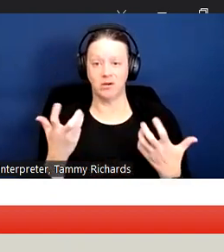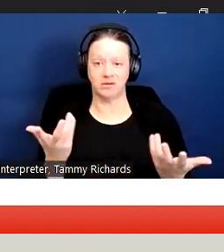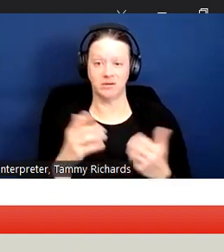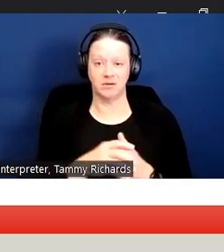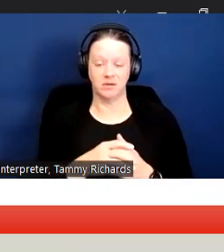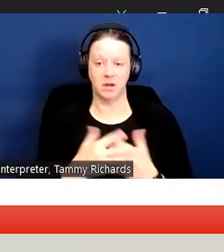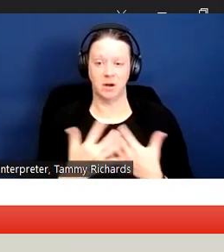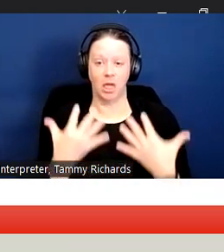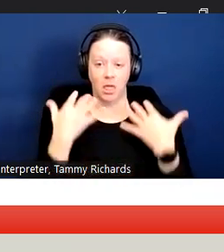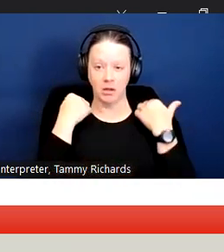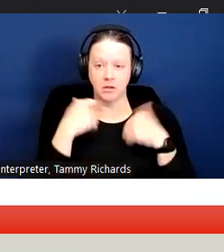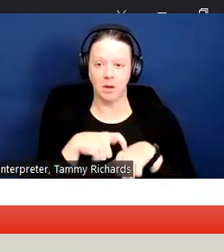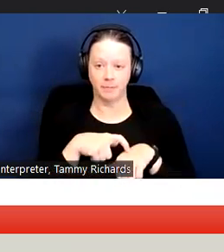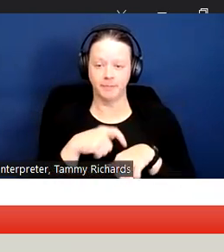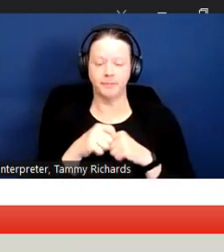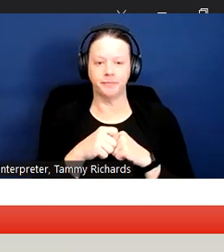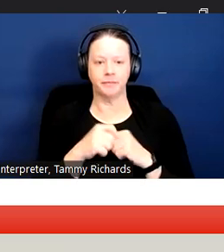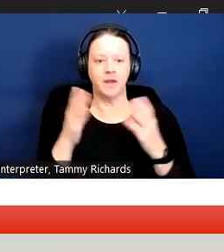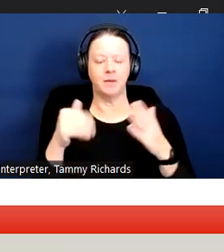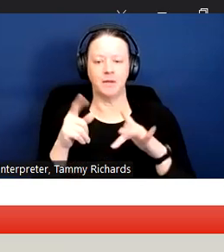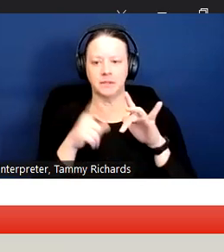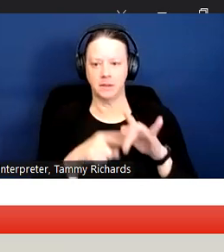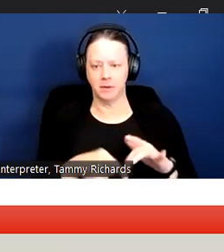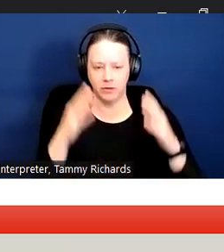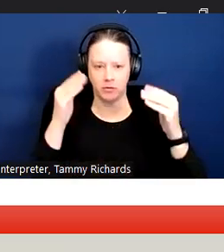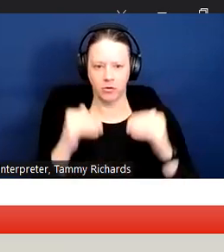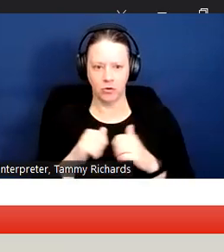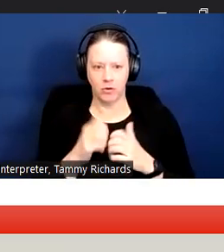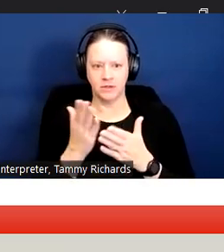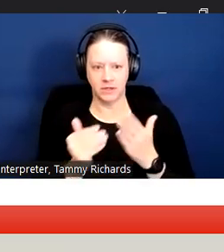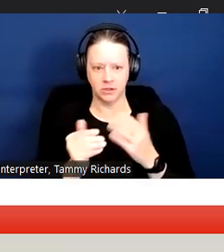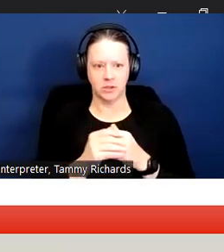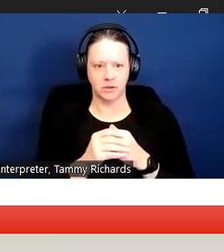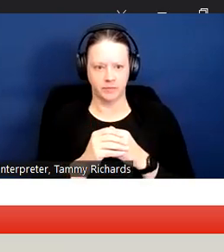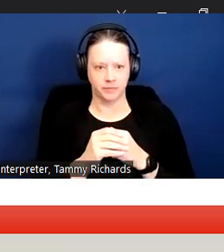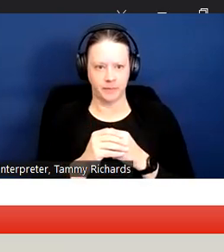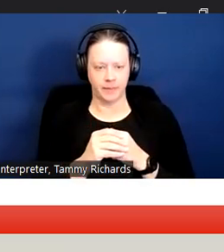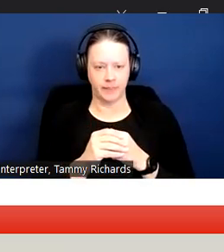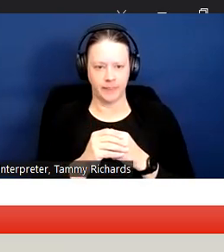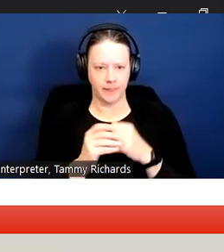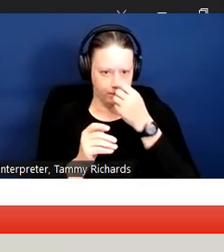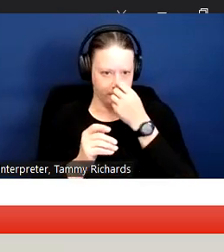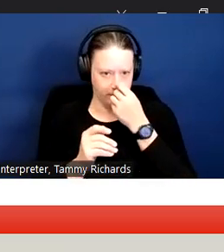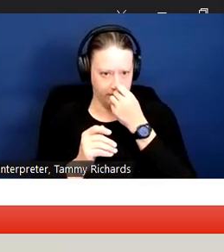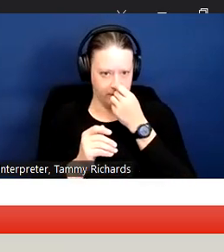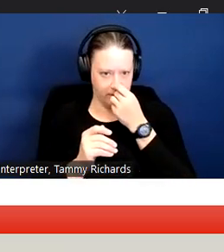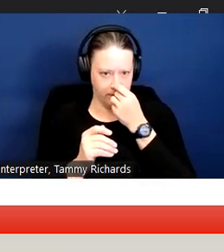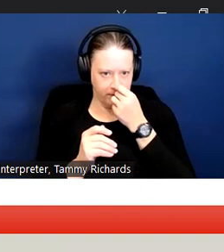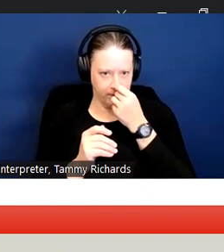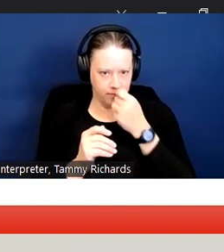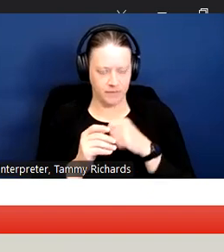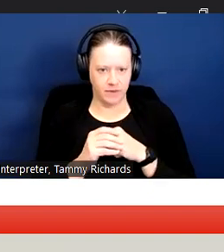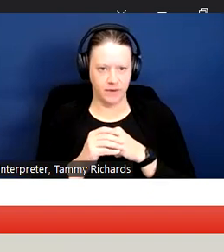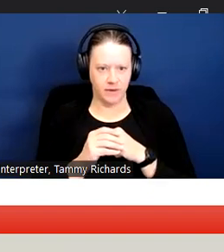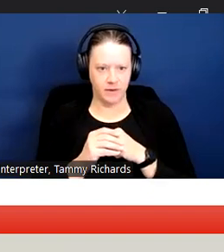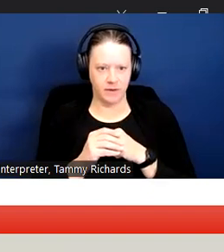I'm going to quickly skip through to that section. News link. Let me move through. 01 link.